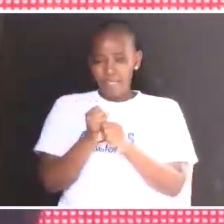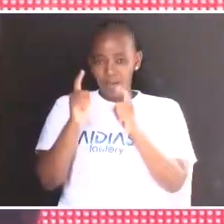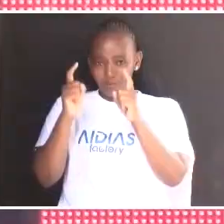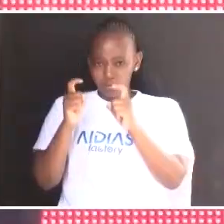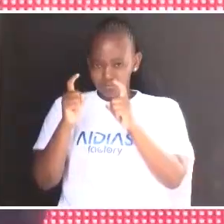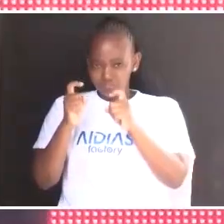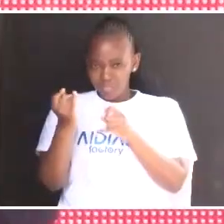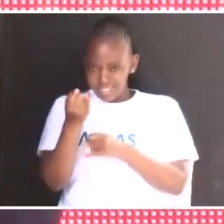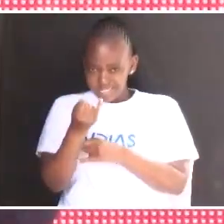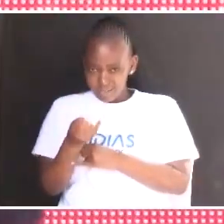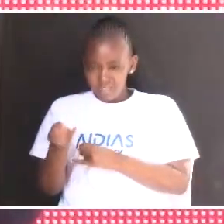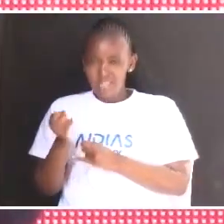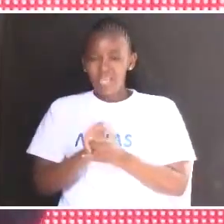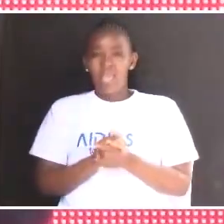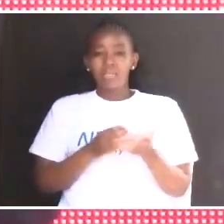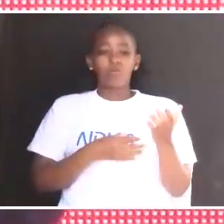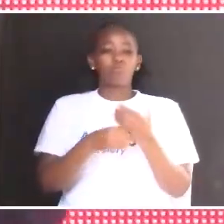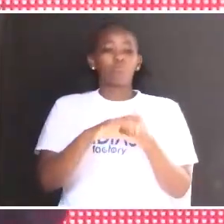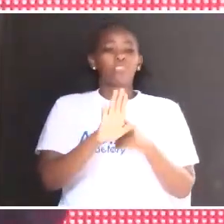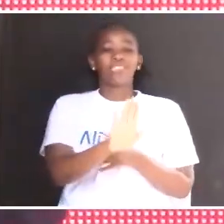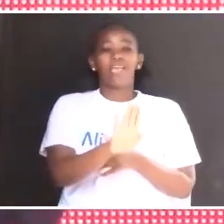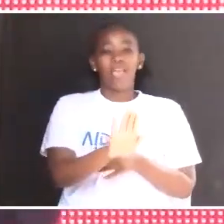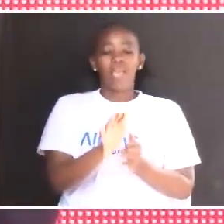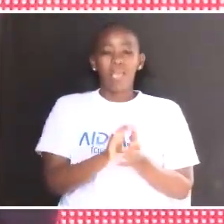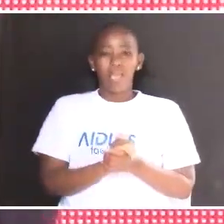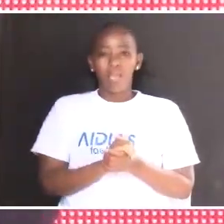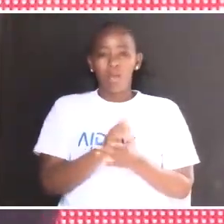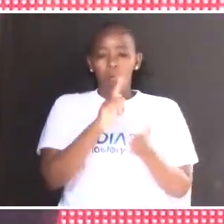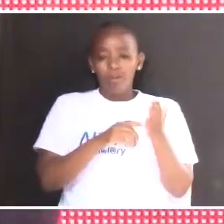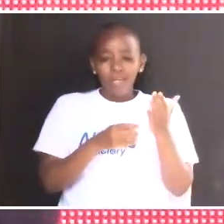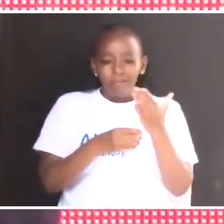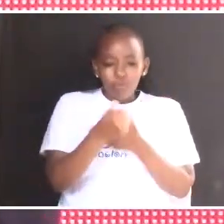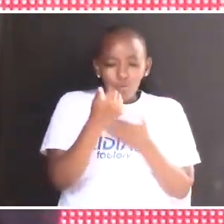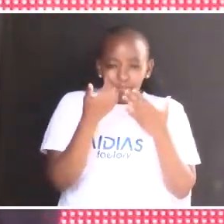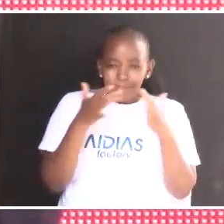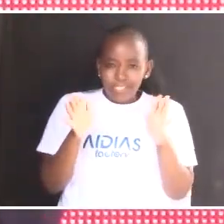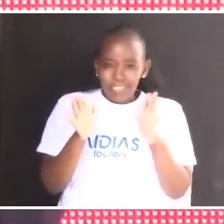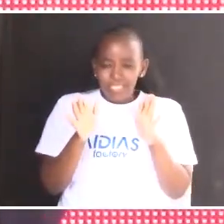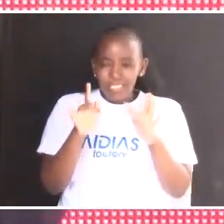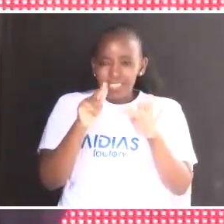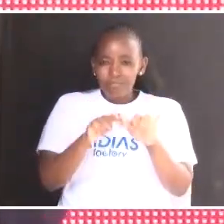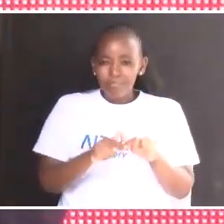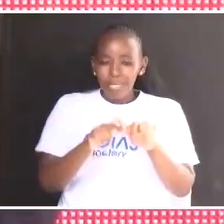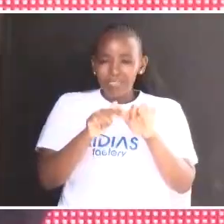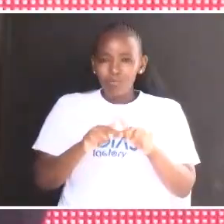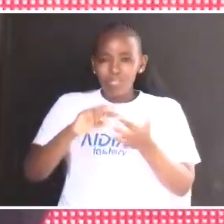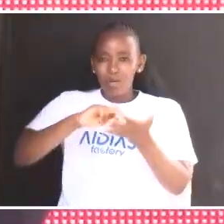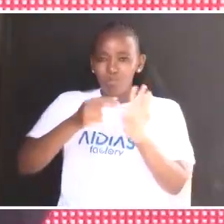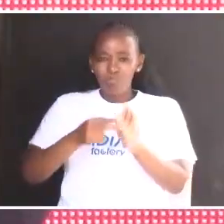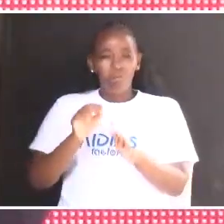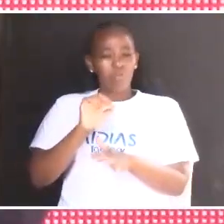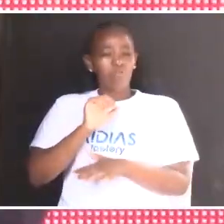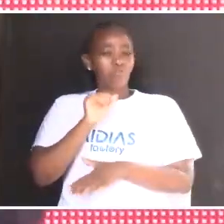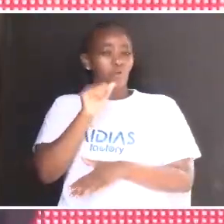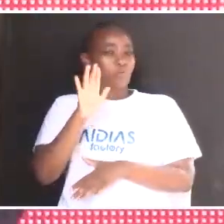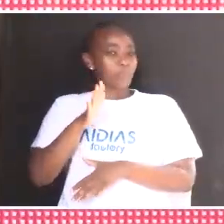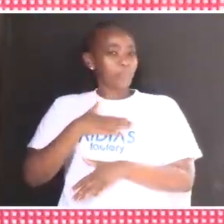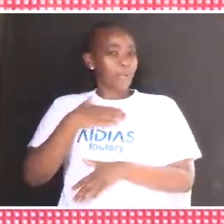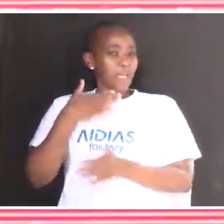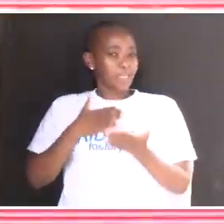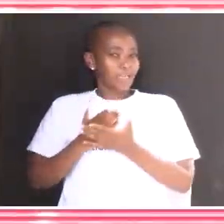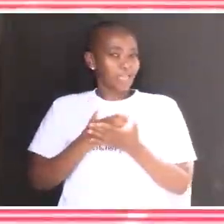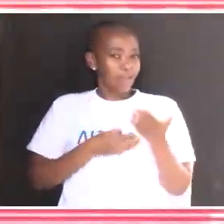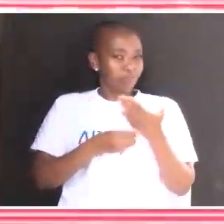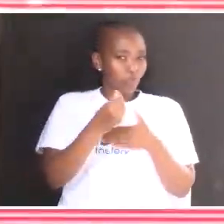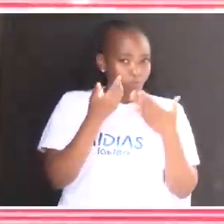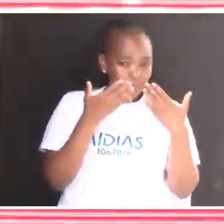or a drawing, nikuuzie, kitu nimekuuzia, depending with our contract, it's not my rights. I've sold